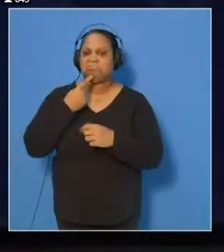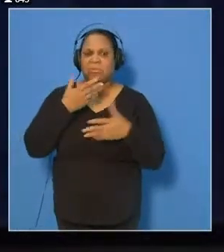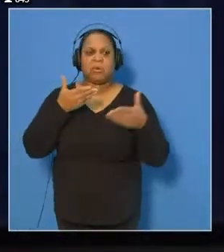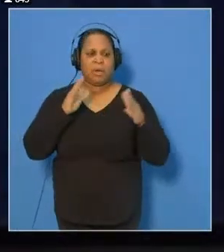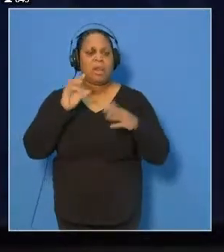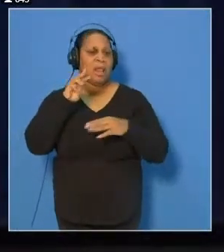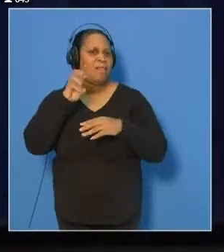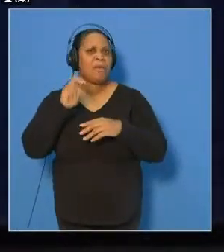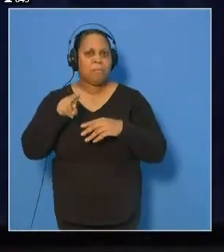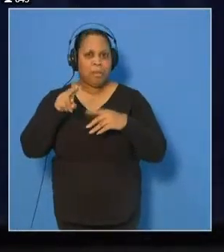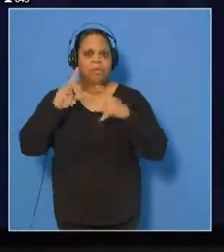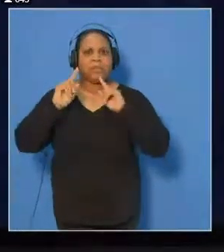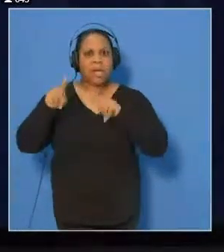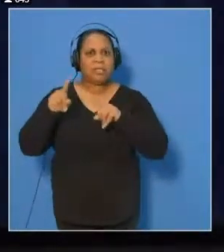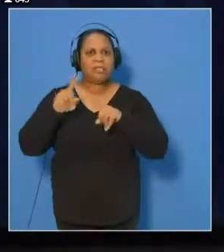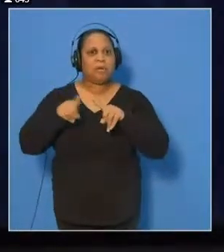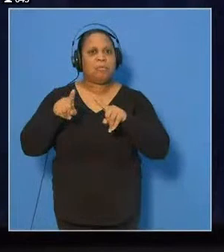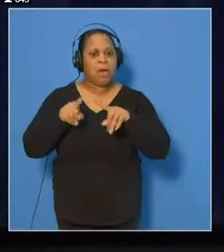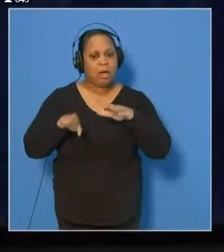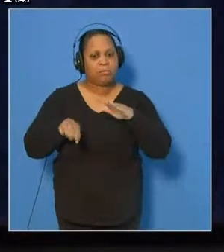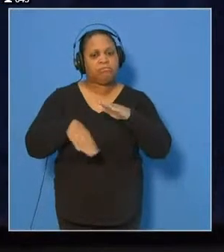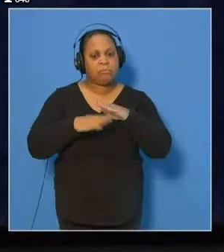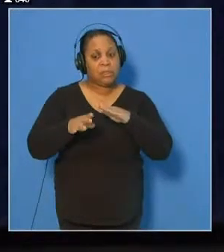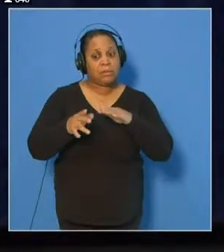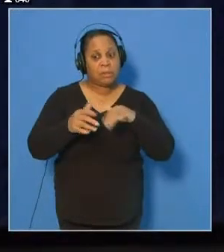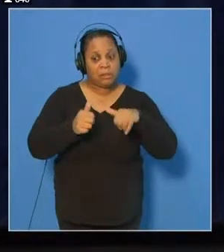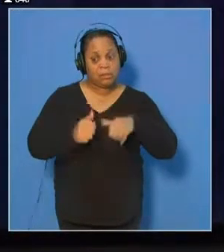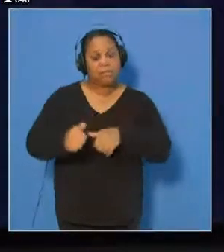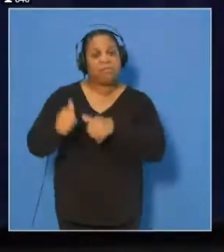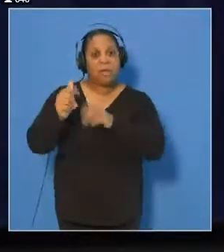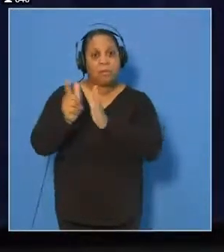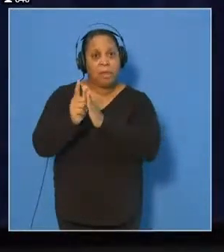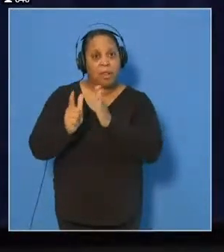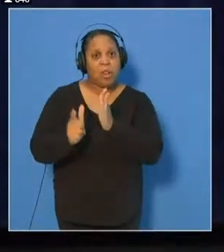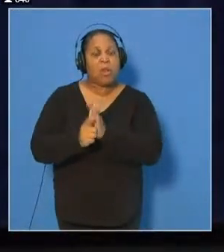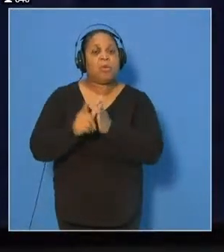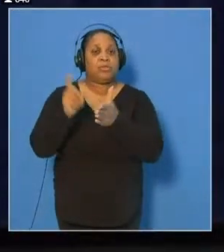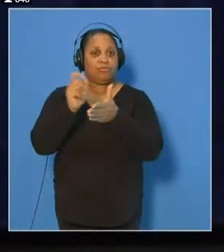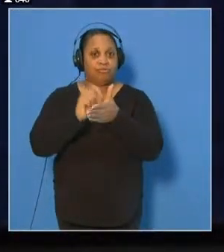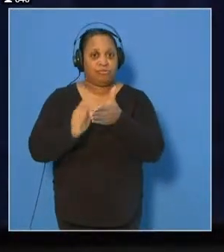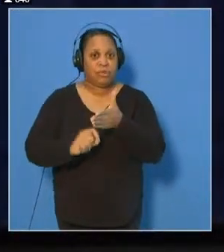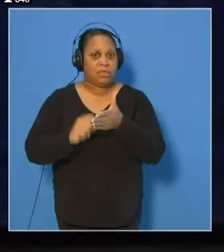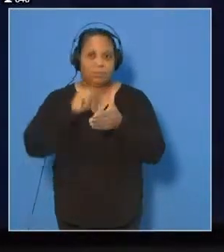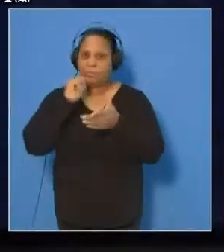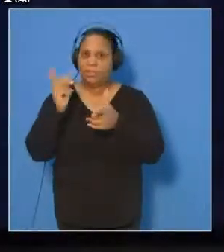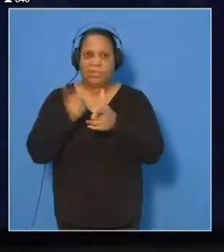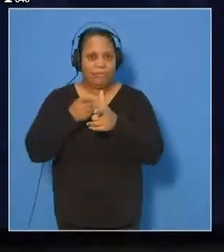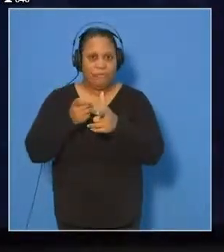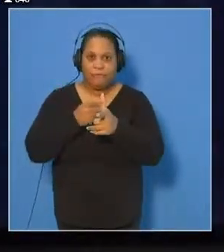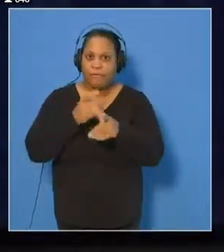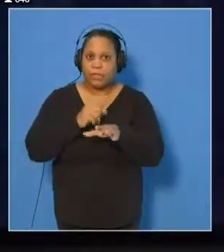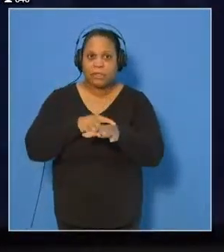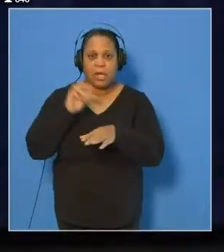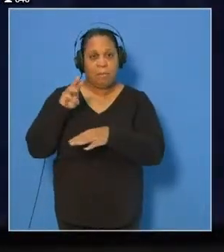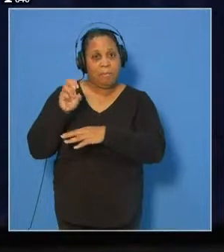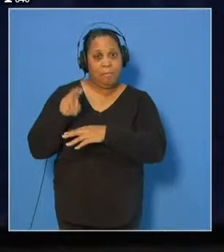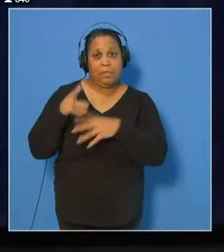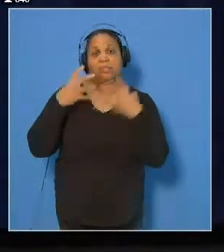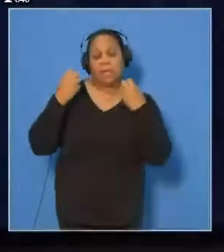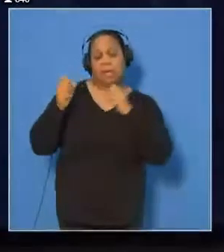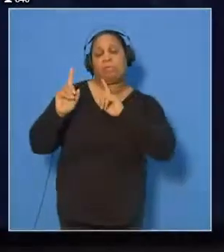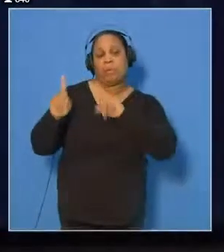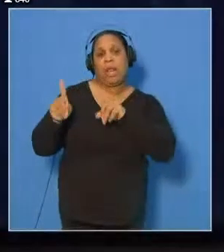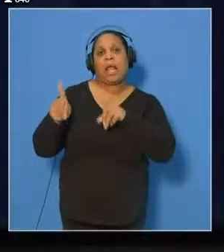say in a very basic aspect, it's following the law and as the law is written out, Trevor. And so this isn't the first instance, but the Minister of Health will speak to